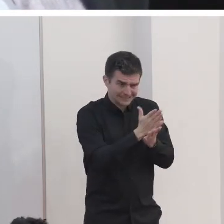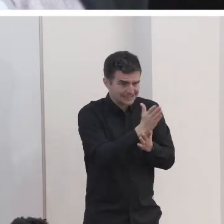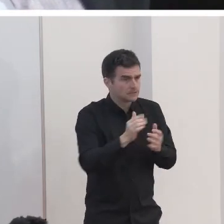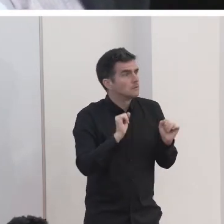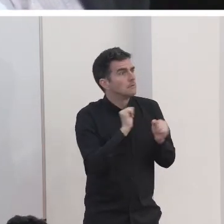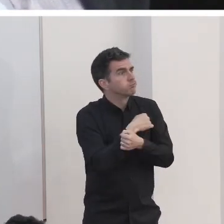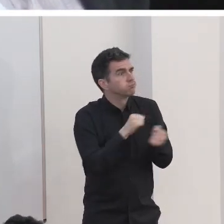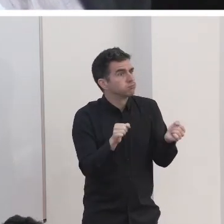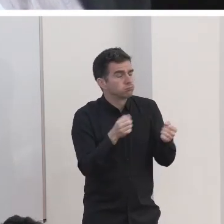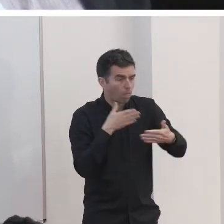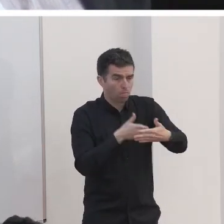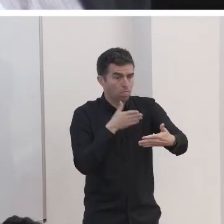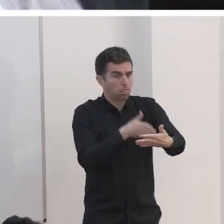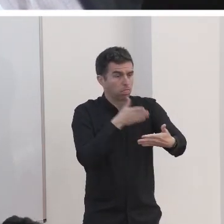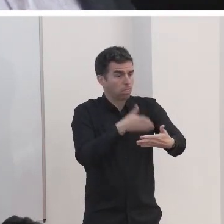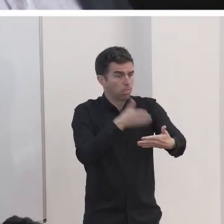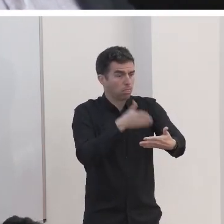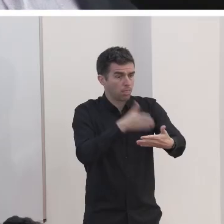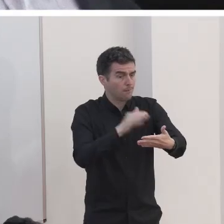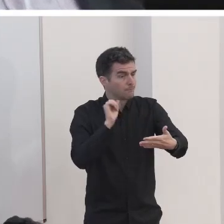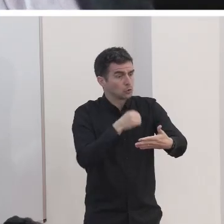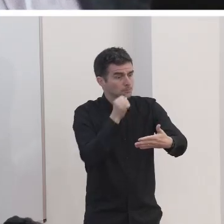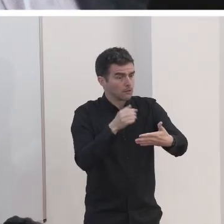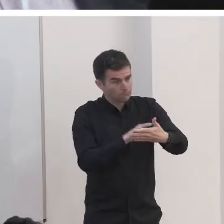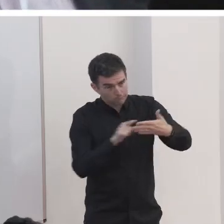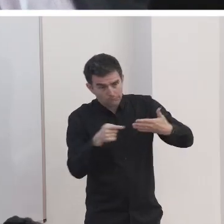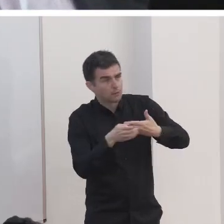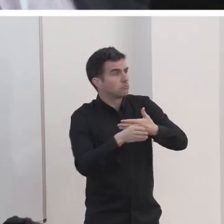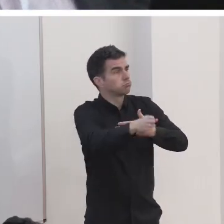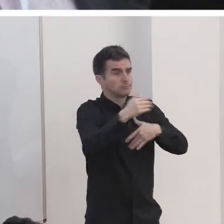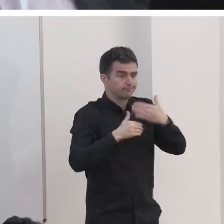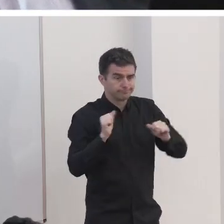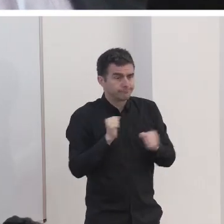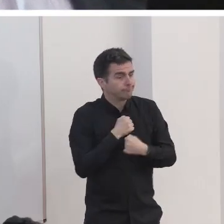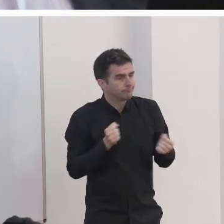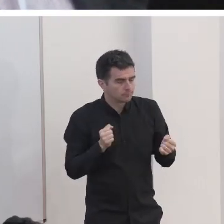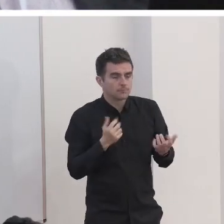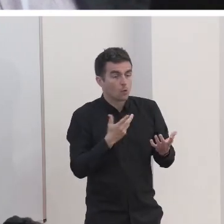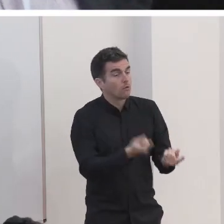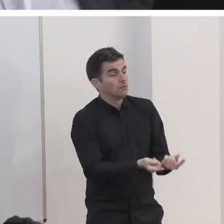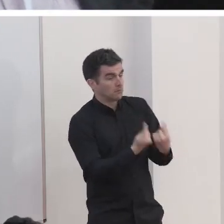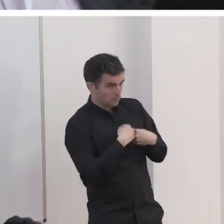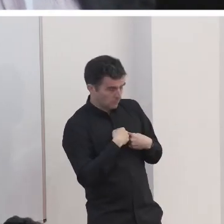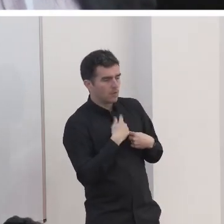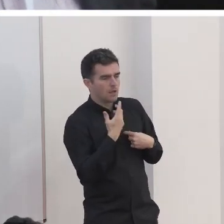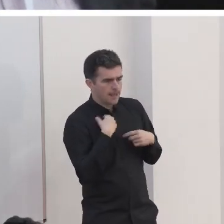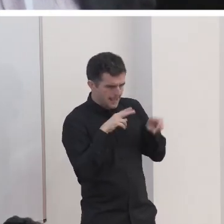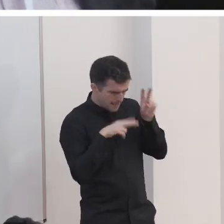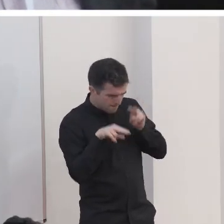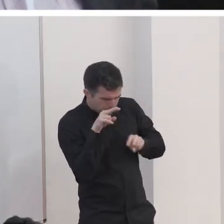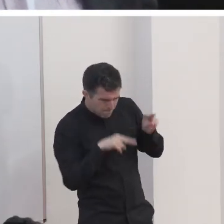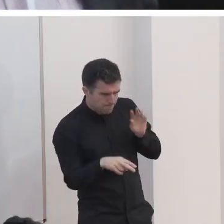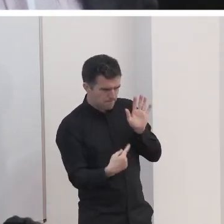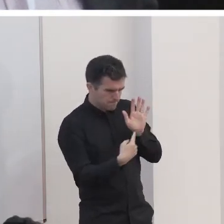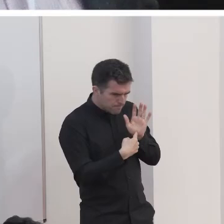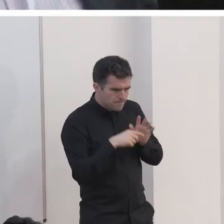the one responsible. So we told them that, look, we are not going anywhere anymore. Let's go direct